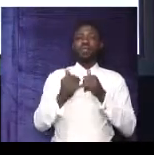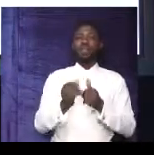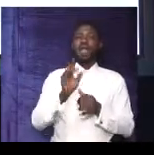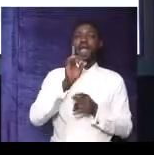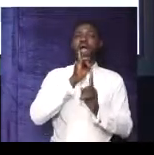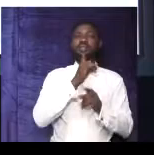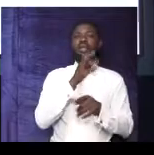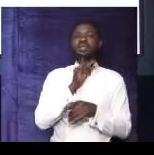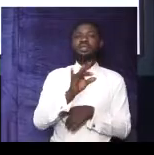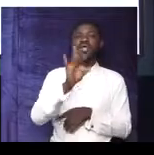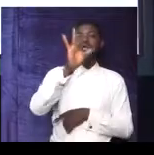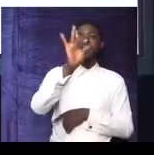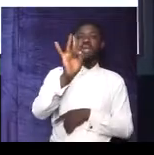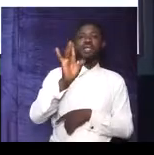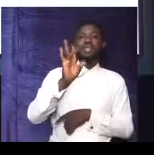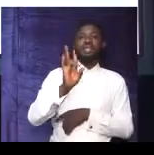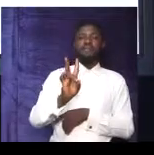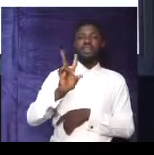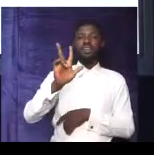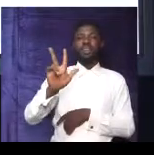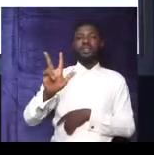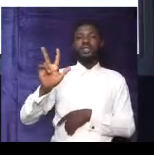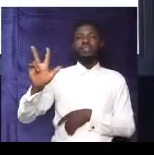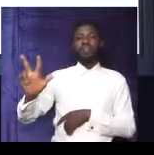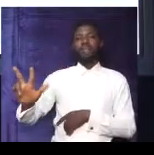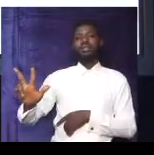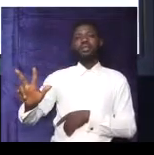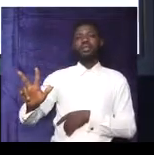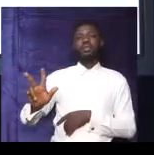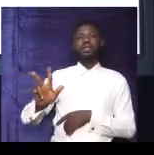And so your final answer is